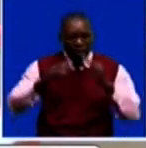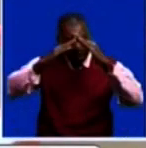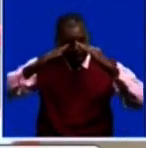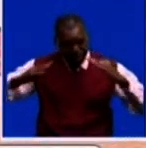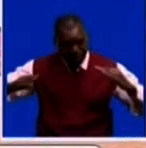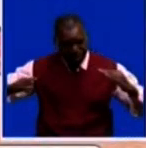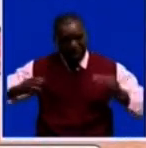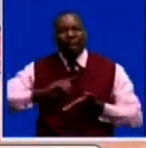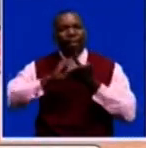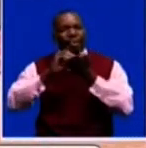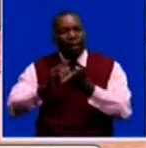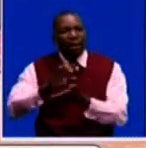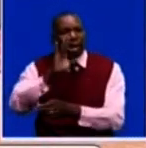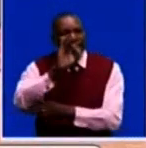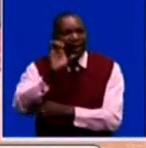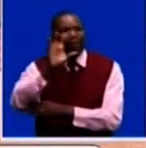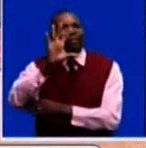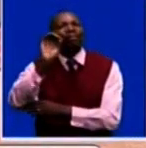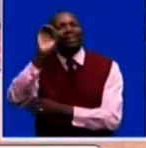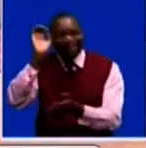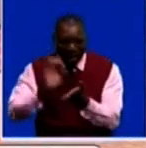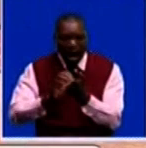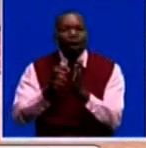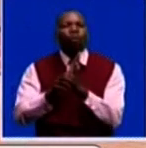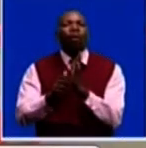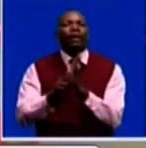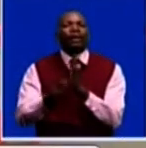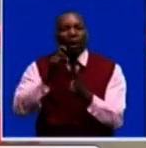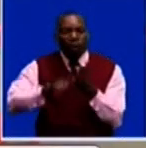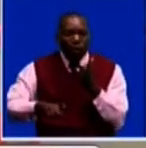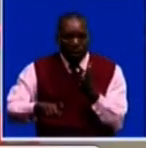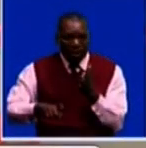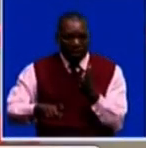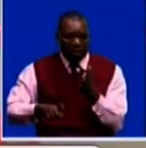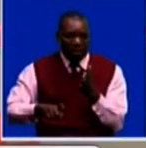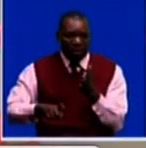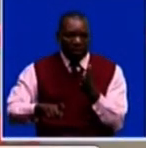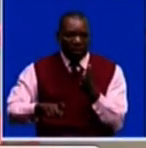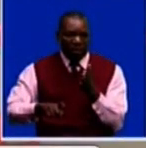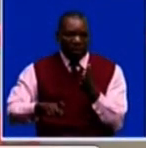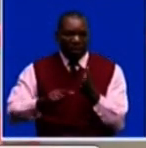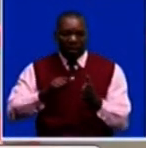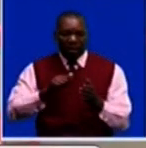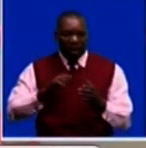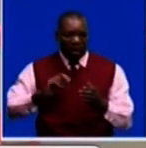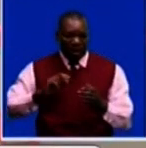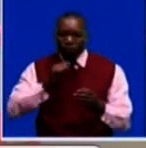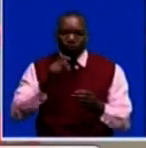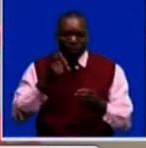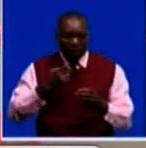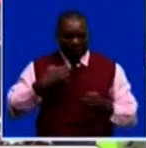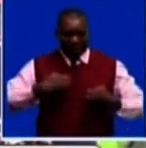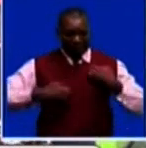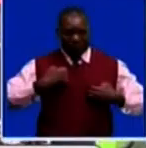facility at a cost of 850,000 kwacha, not only because of our emotional attachment to this